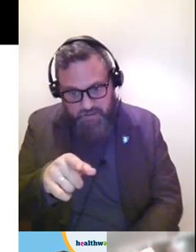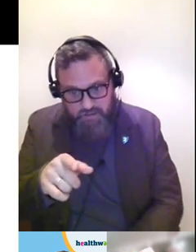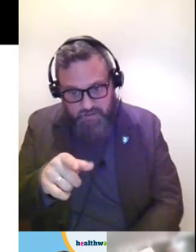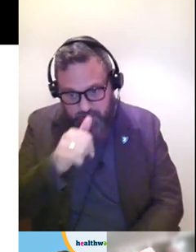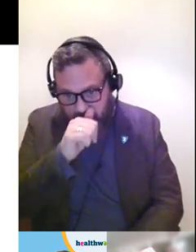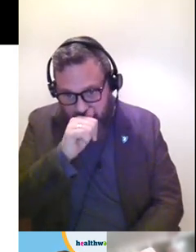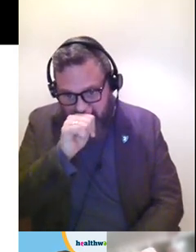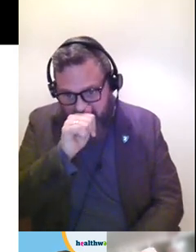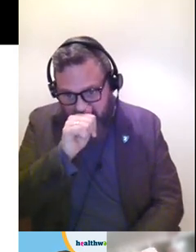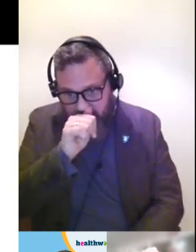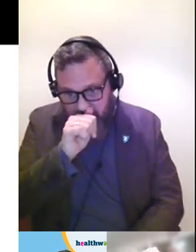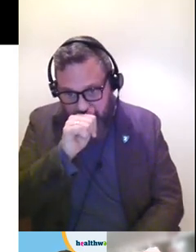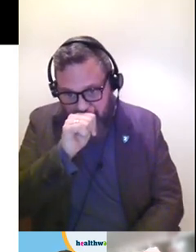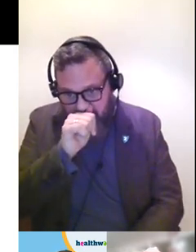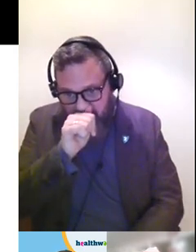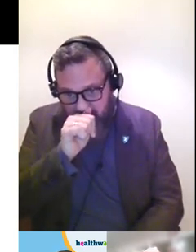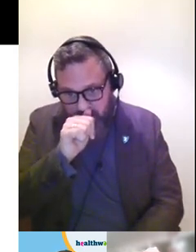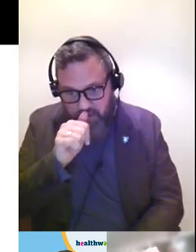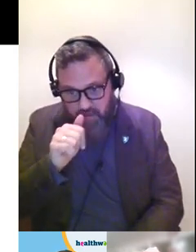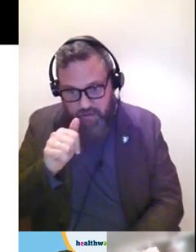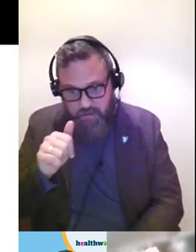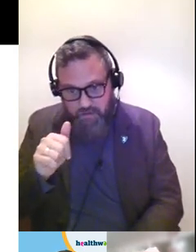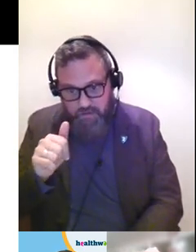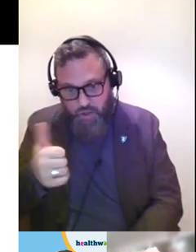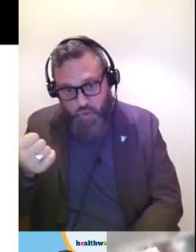Are we looking at good practice elsewhere?